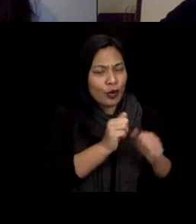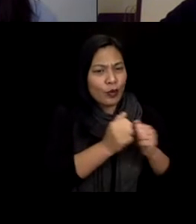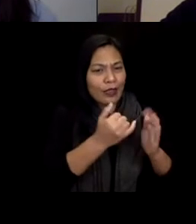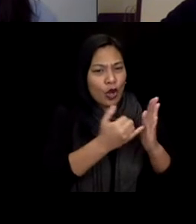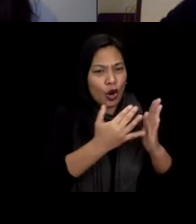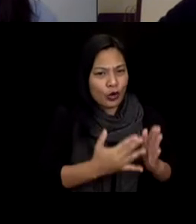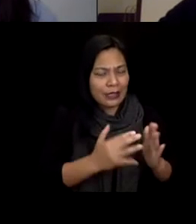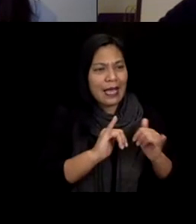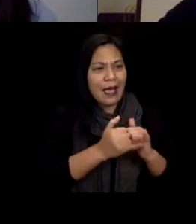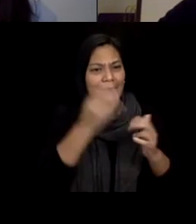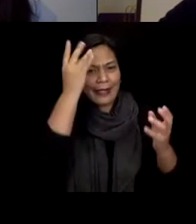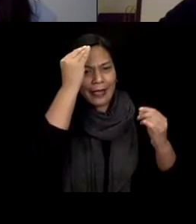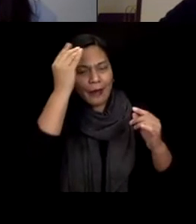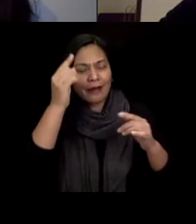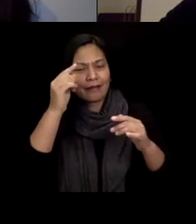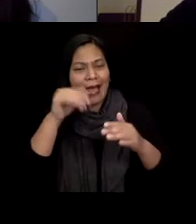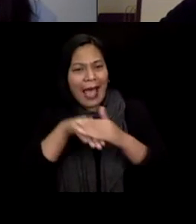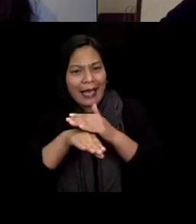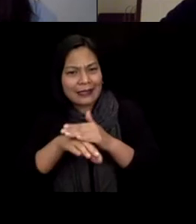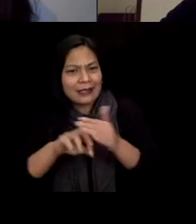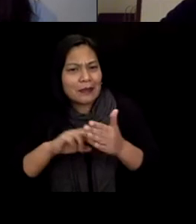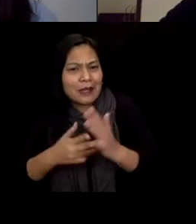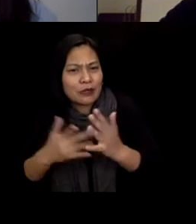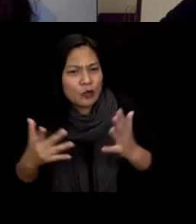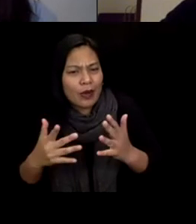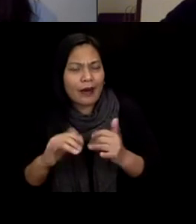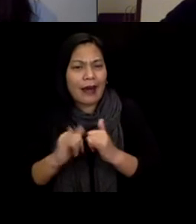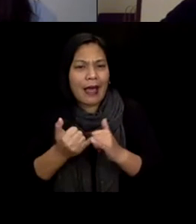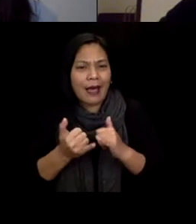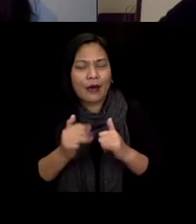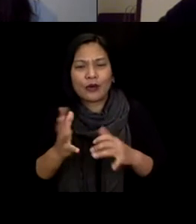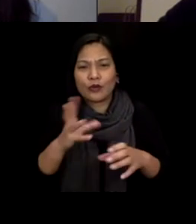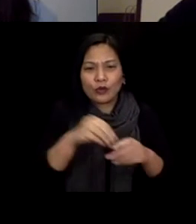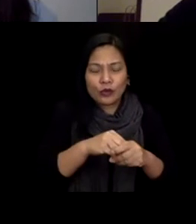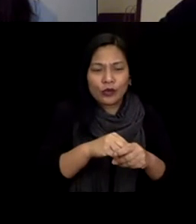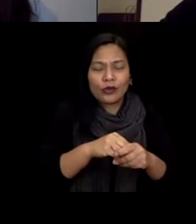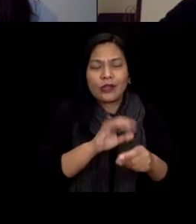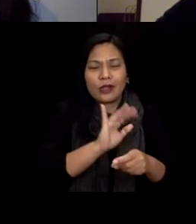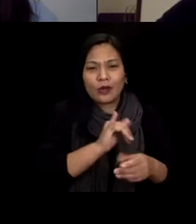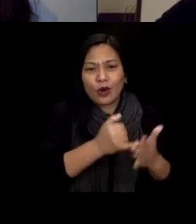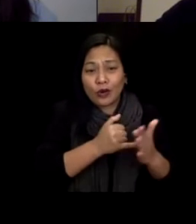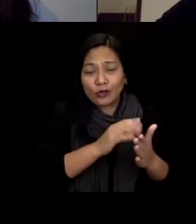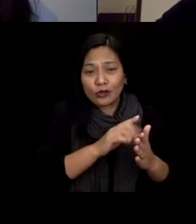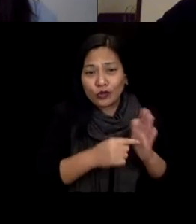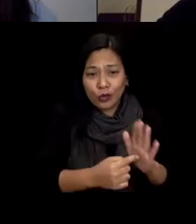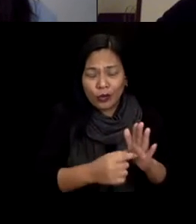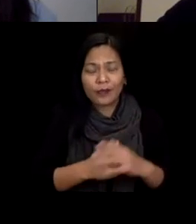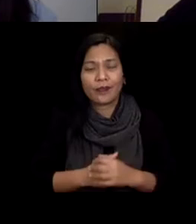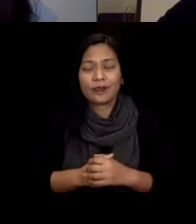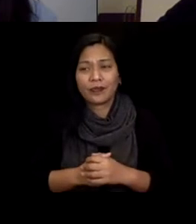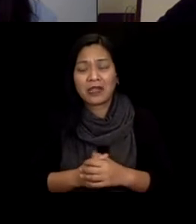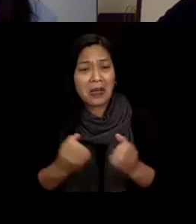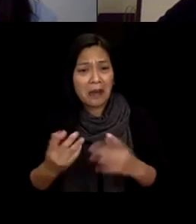meaningful ways it can be incorporated. And a lot of folks, including myself, first come into